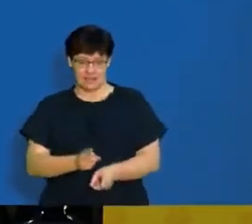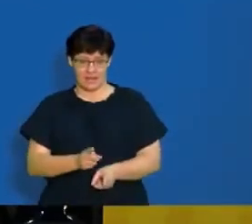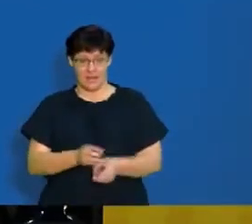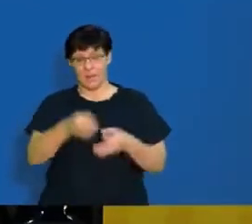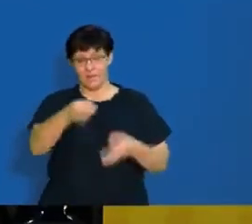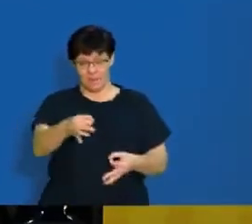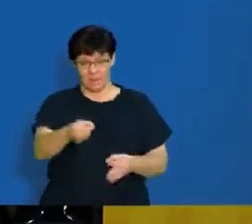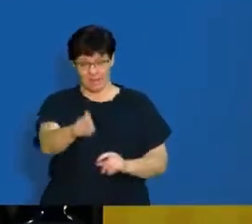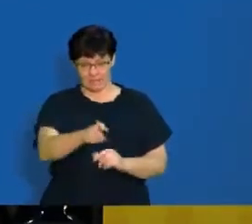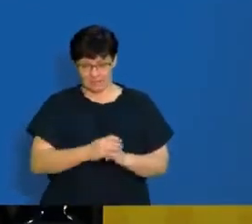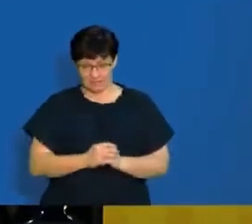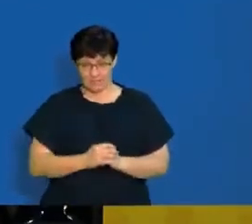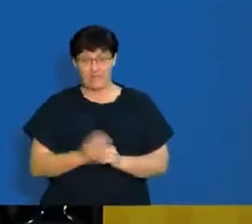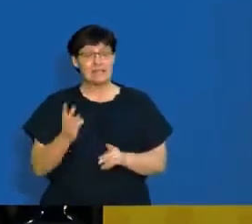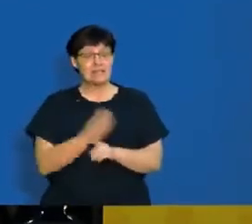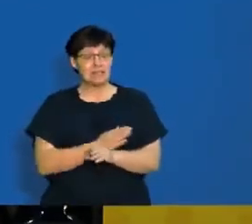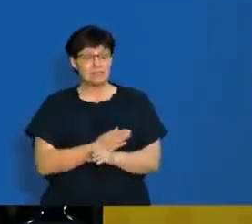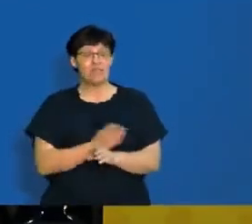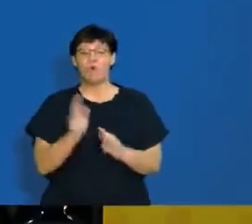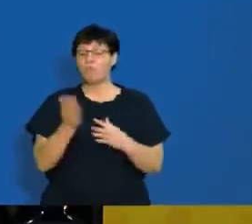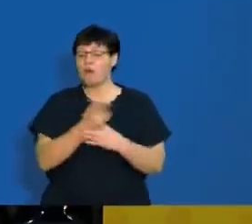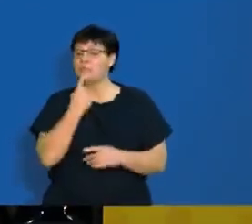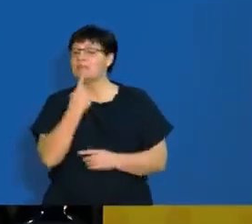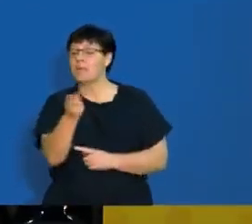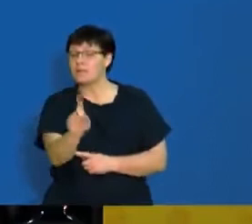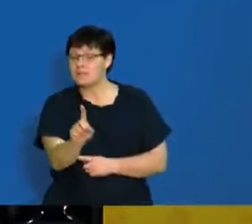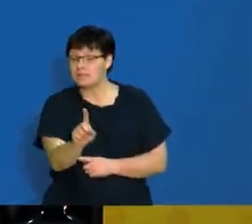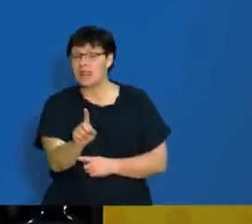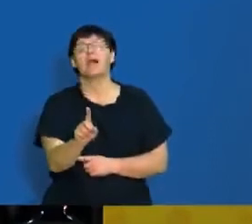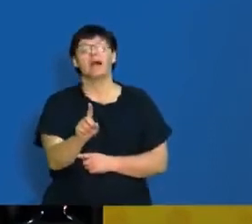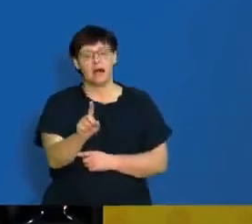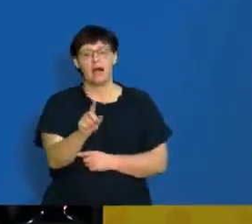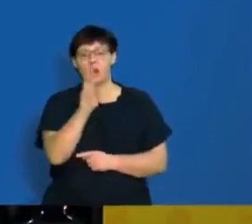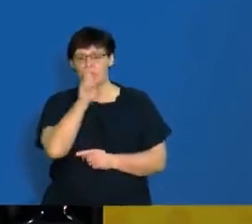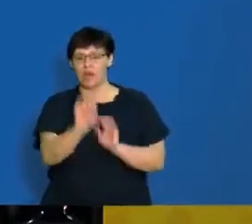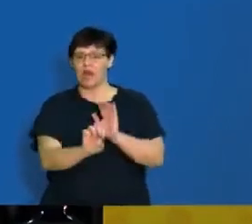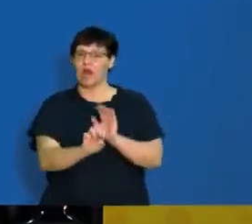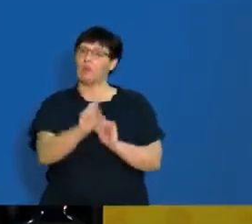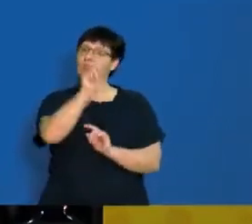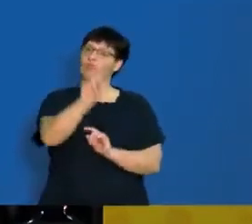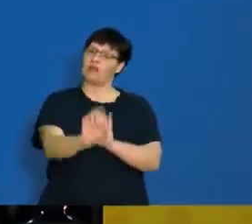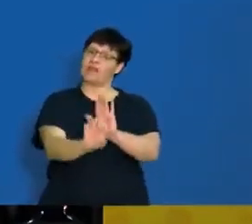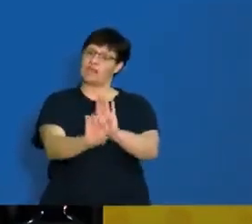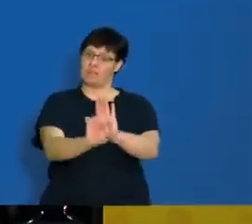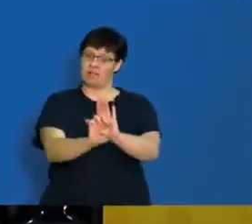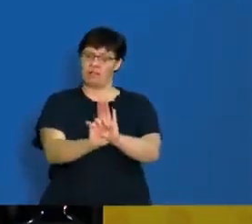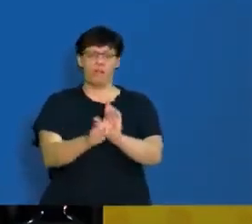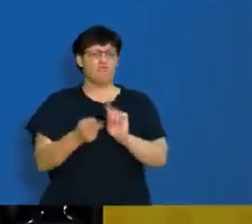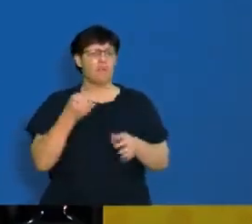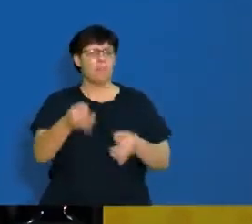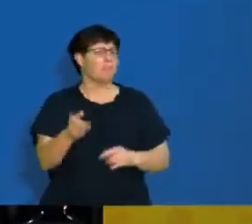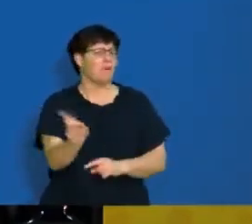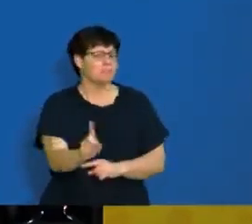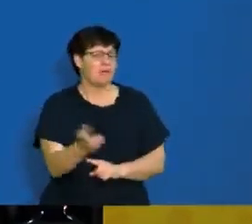also going, as I said before the break, we are going to look at an example of a question from last year's